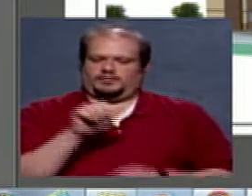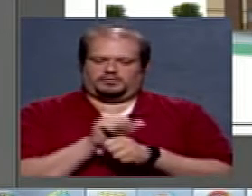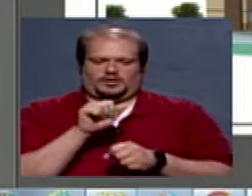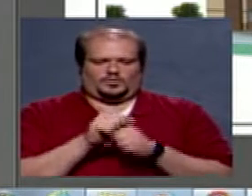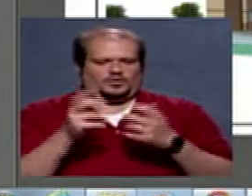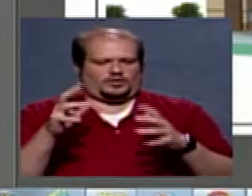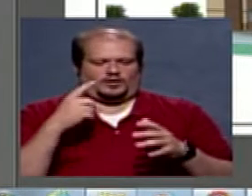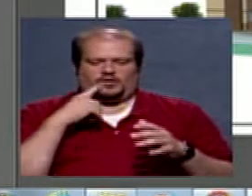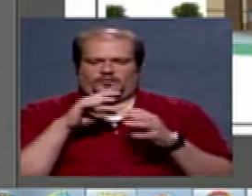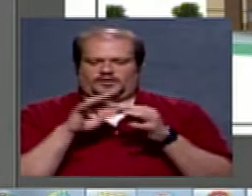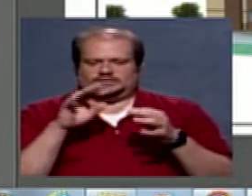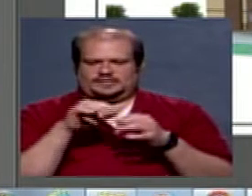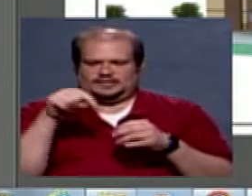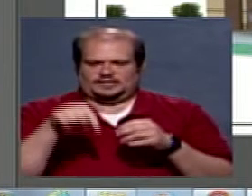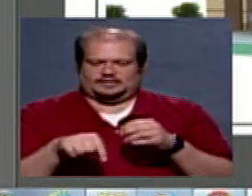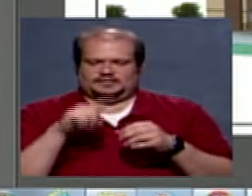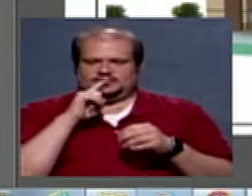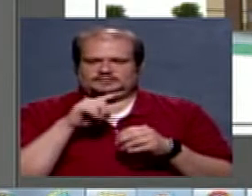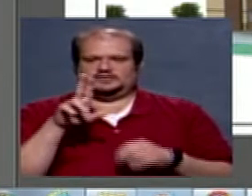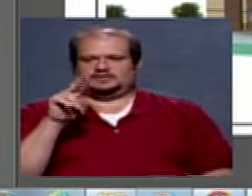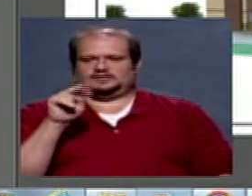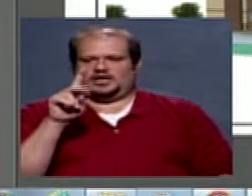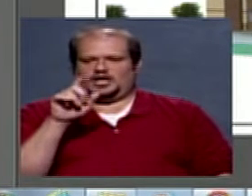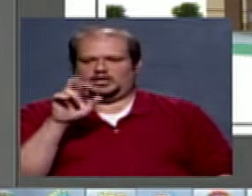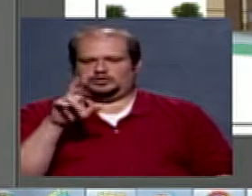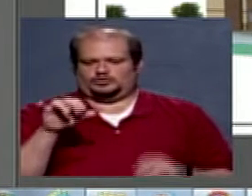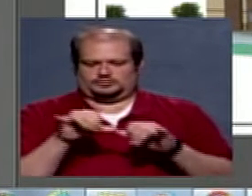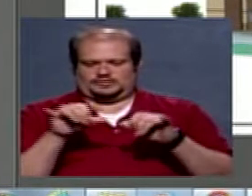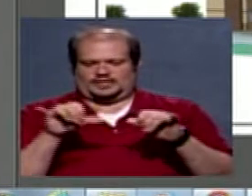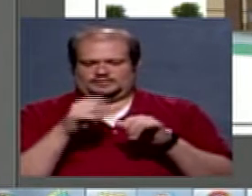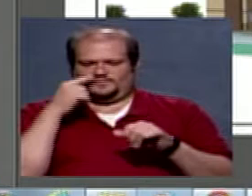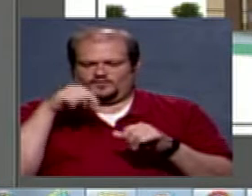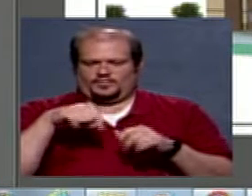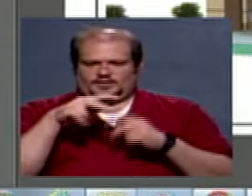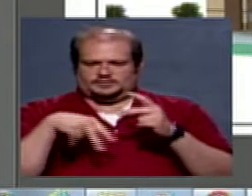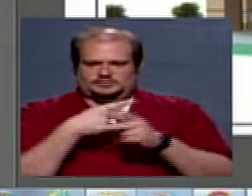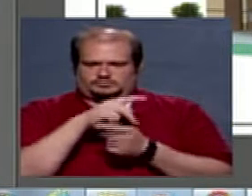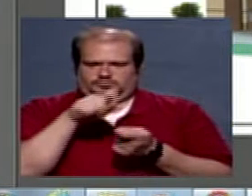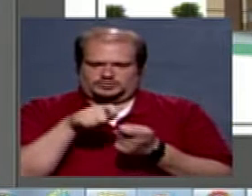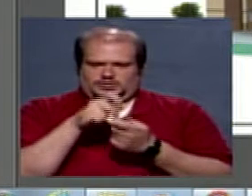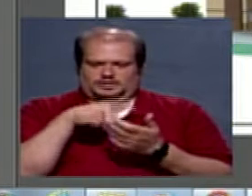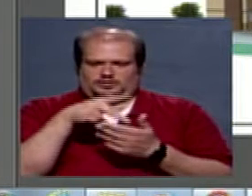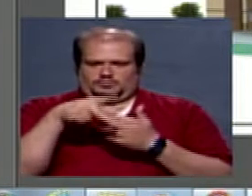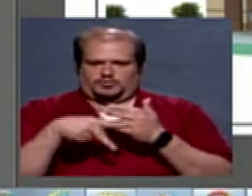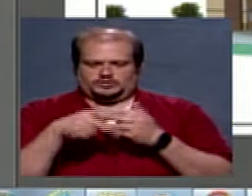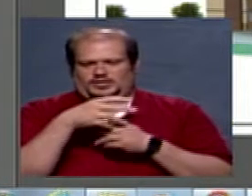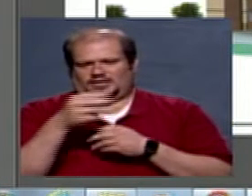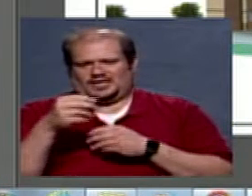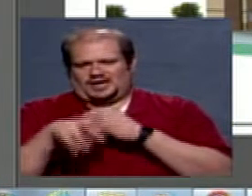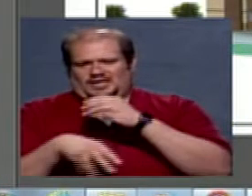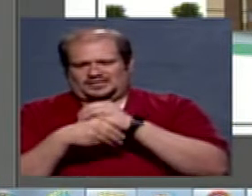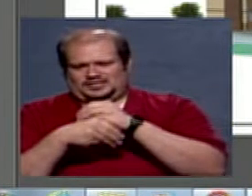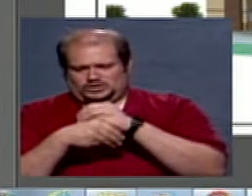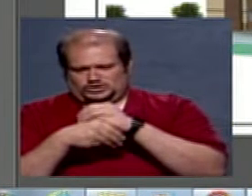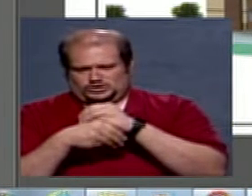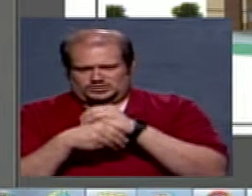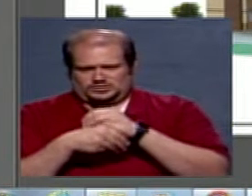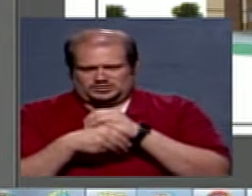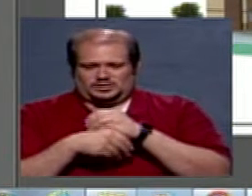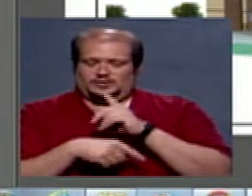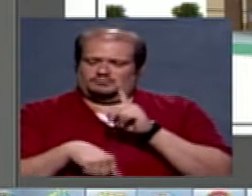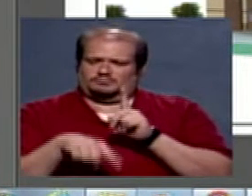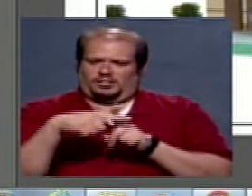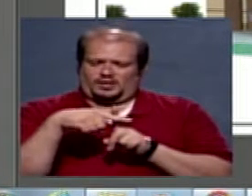already said this is undersized for this particular project. And additionally, in